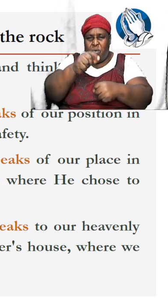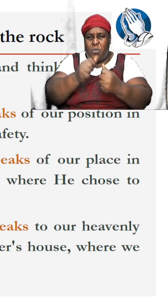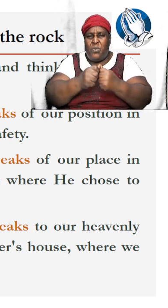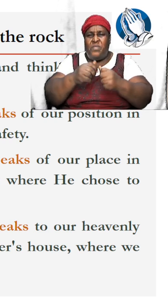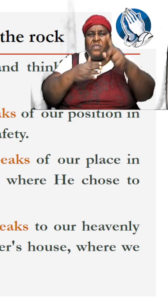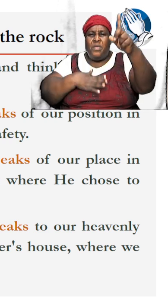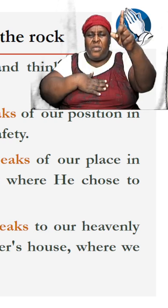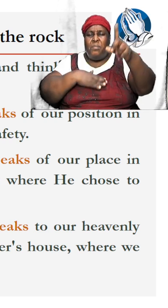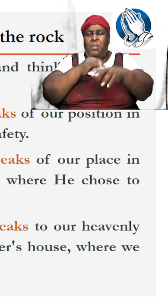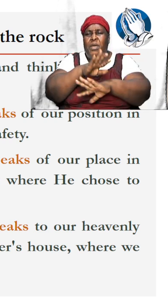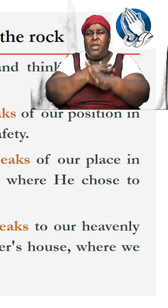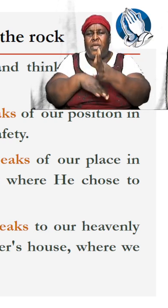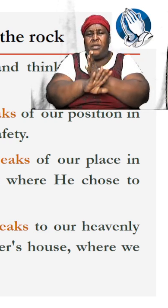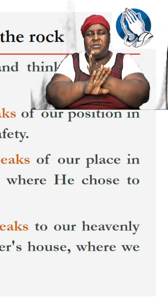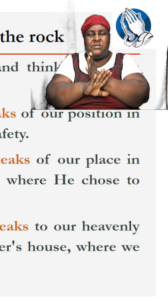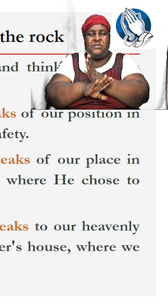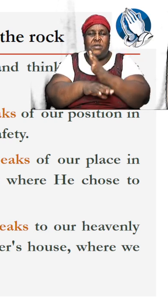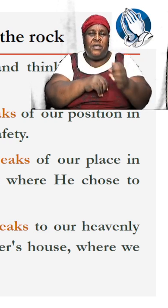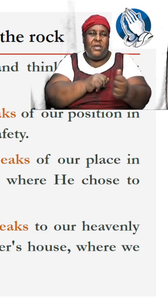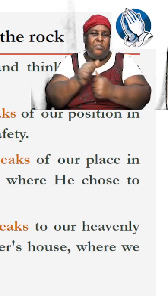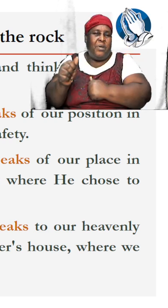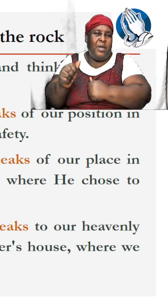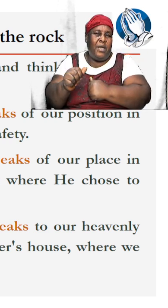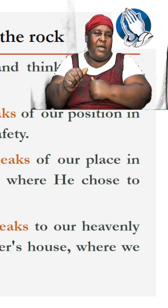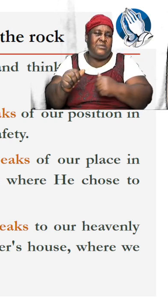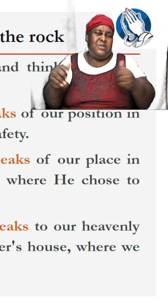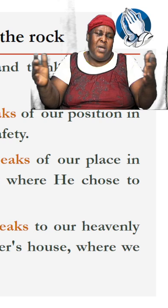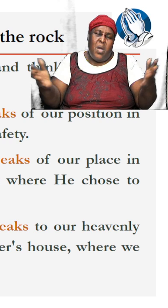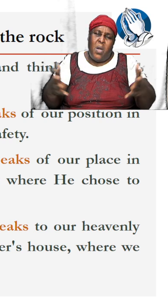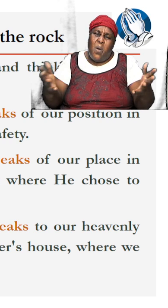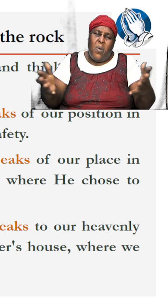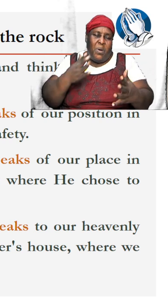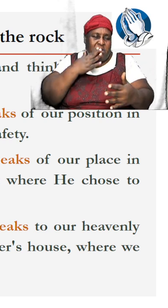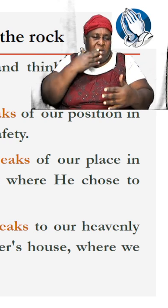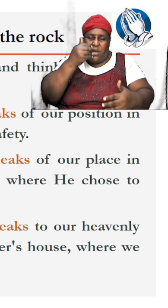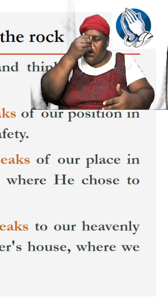hands, and I will pass by. What a good God.